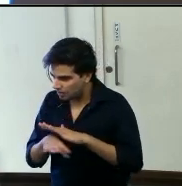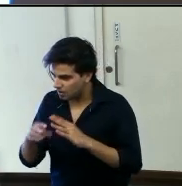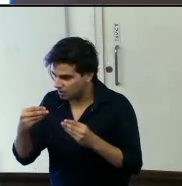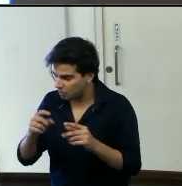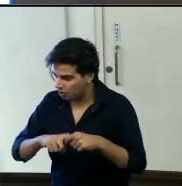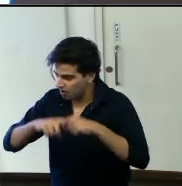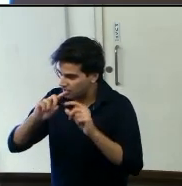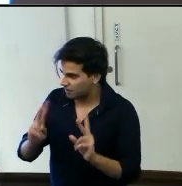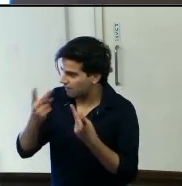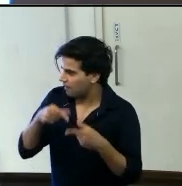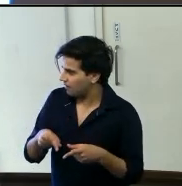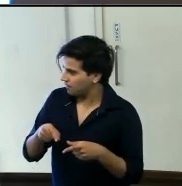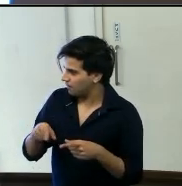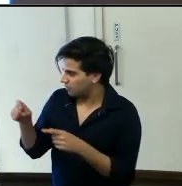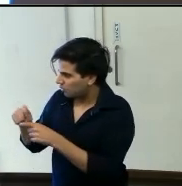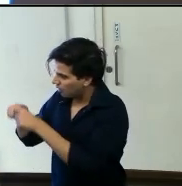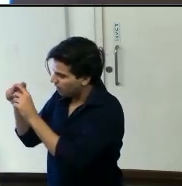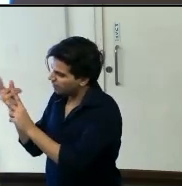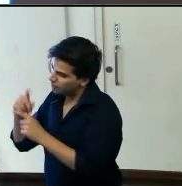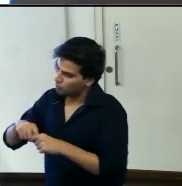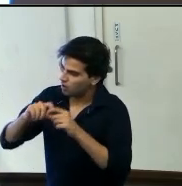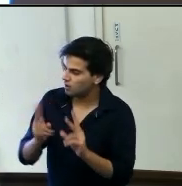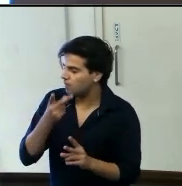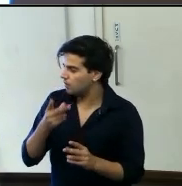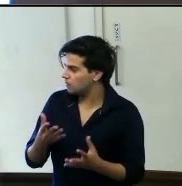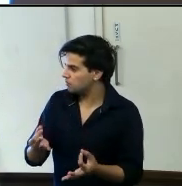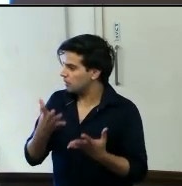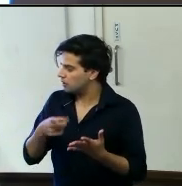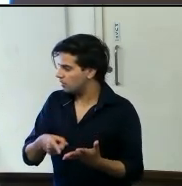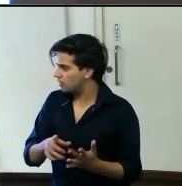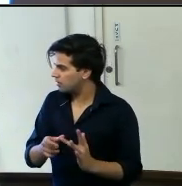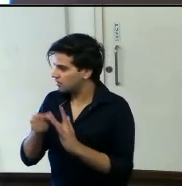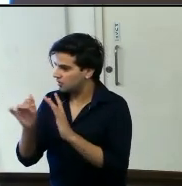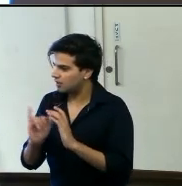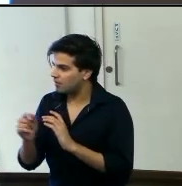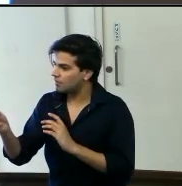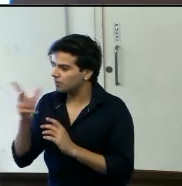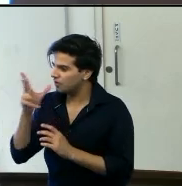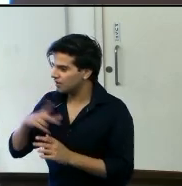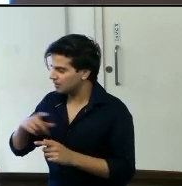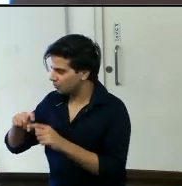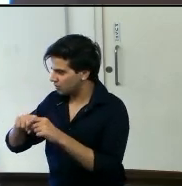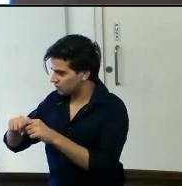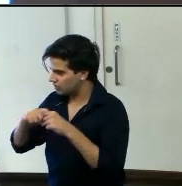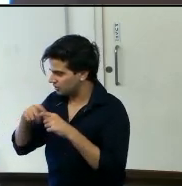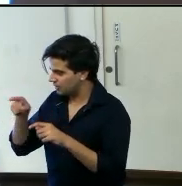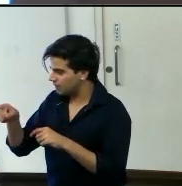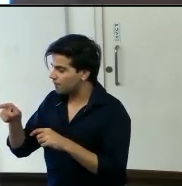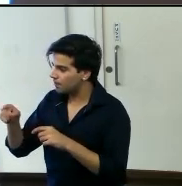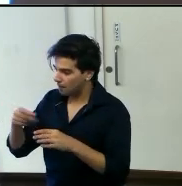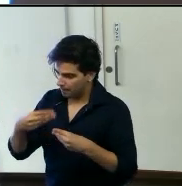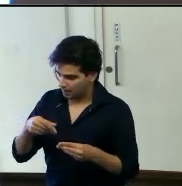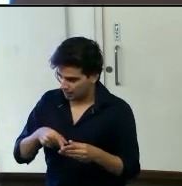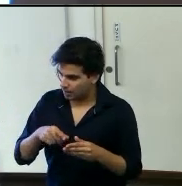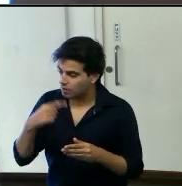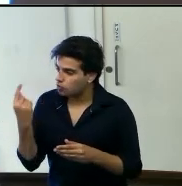thing. So in that sense, the alignment between what you're trying to say, the material and how it is used, that has come